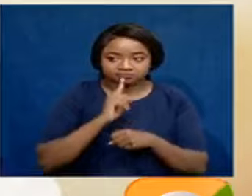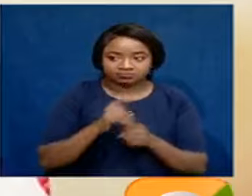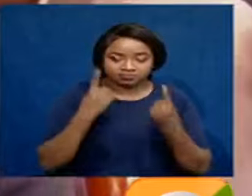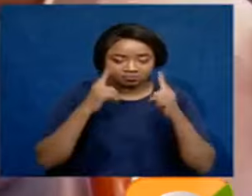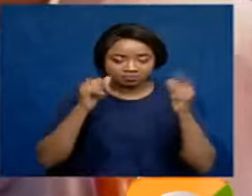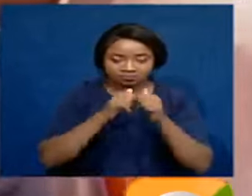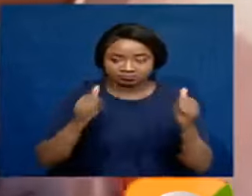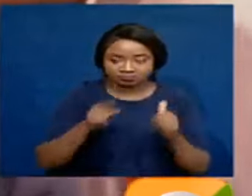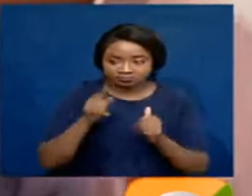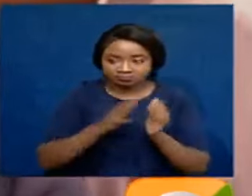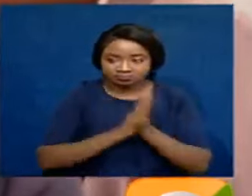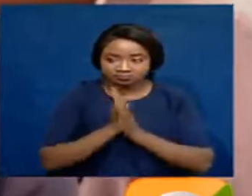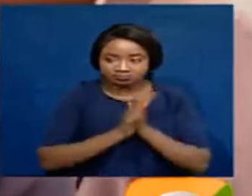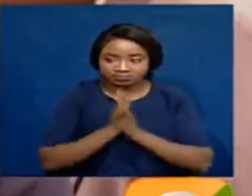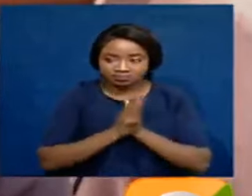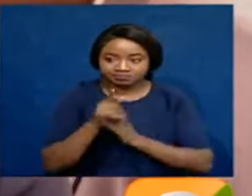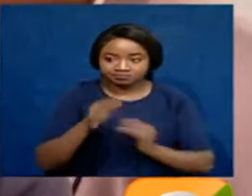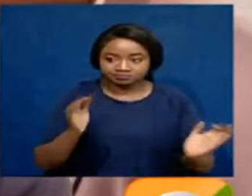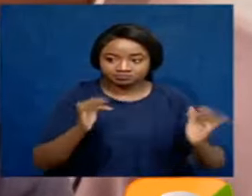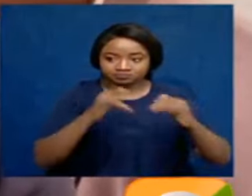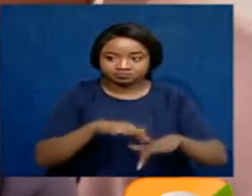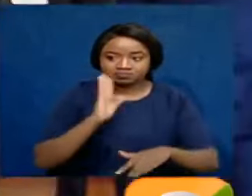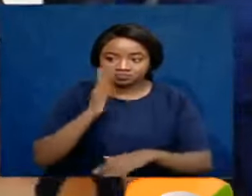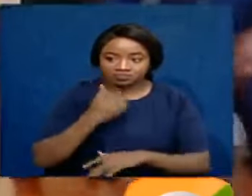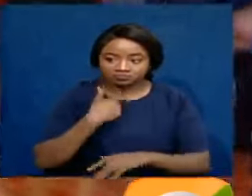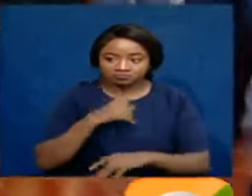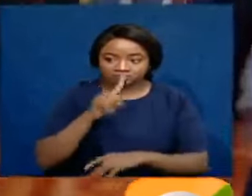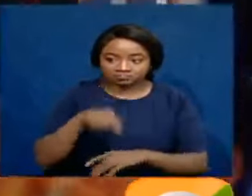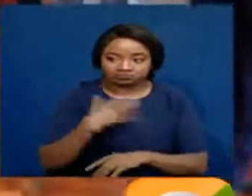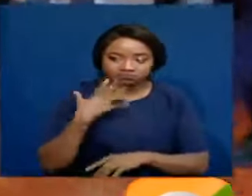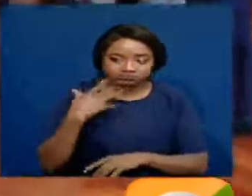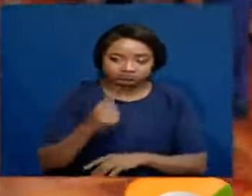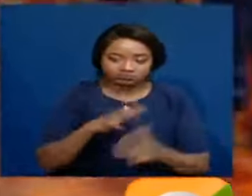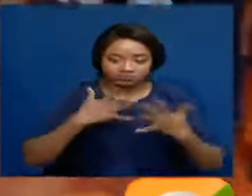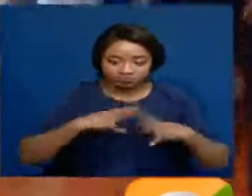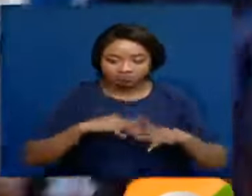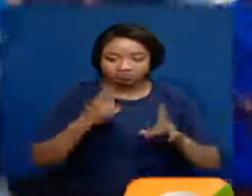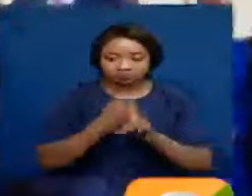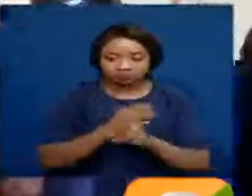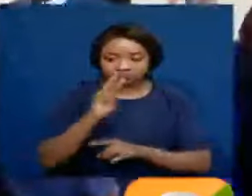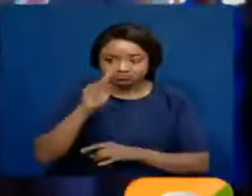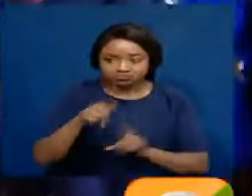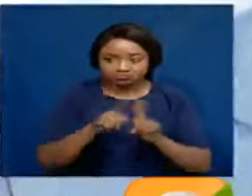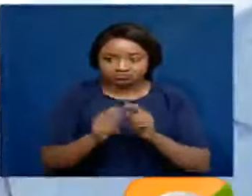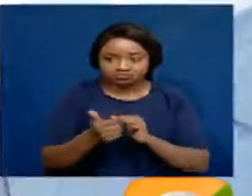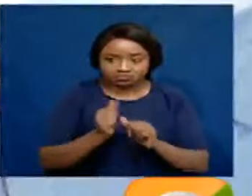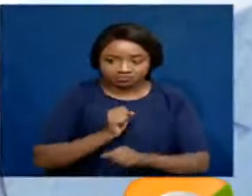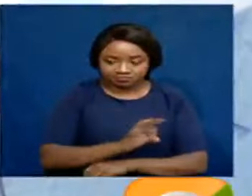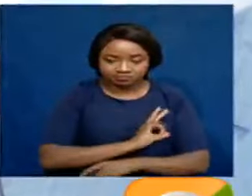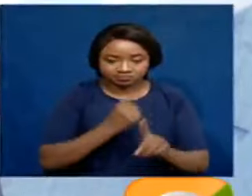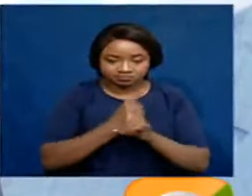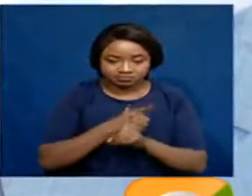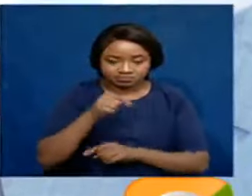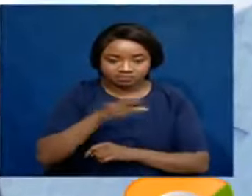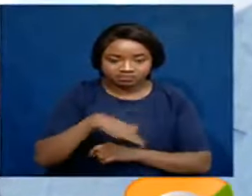The highly anticipated event will bring together over 1,500 legislators and parliamentary staff from across the region,